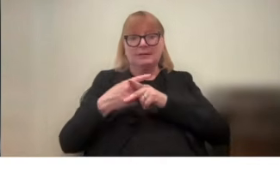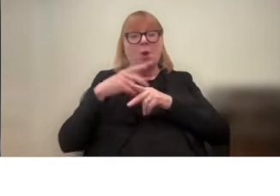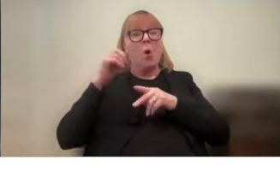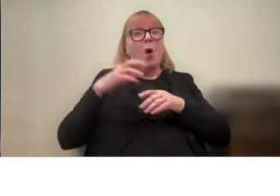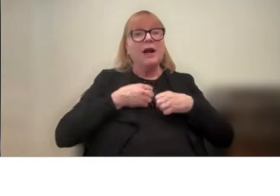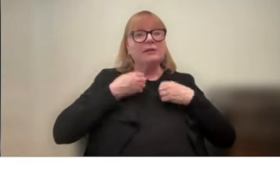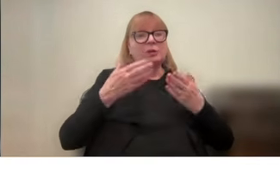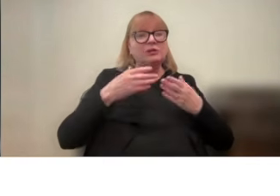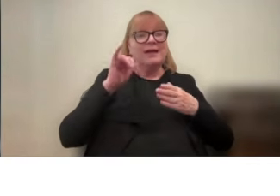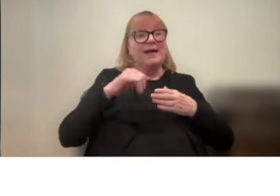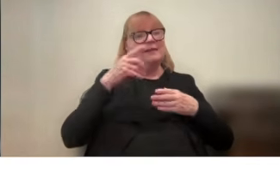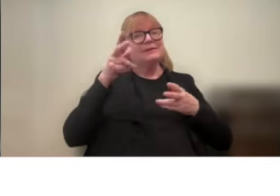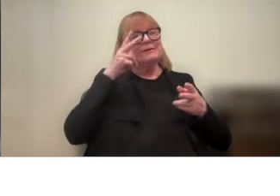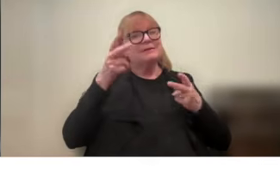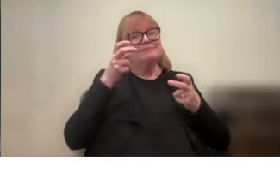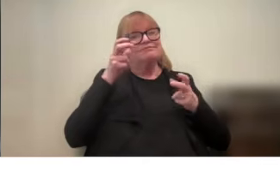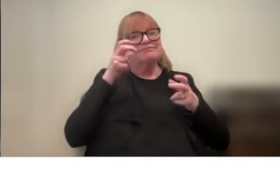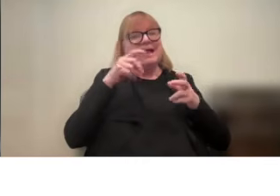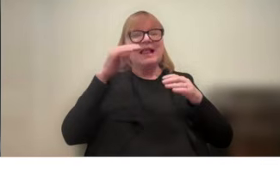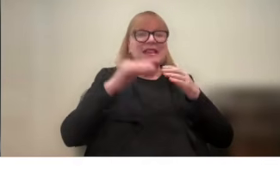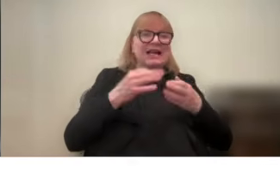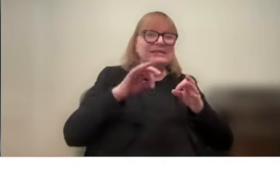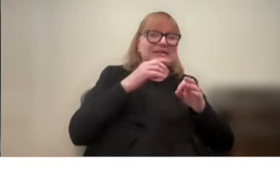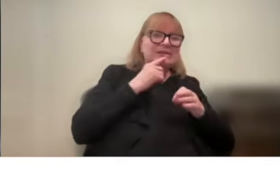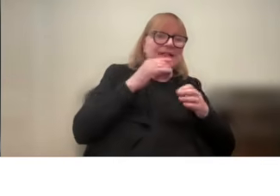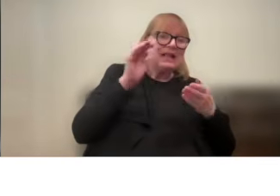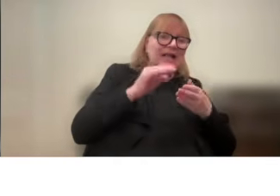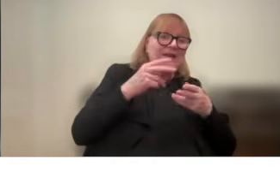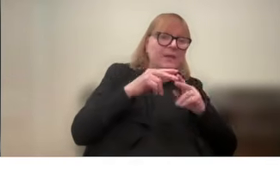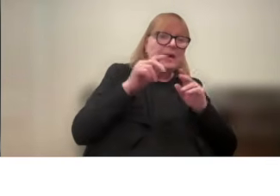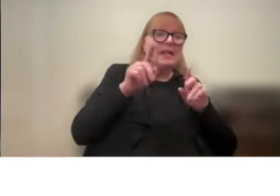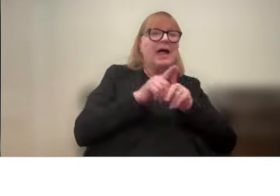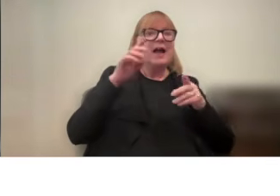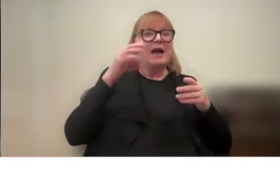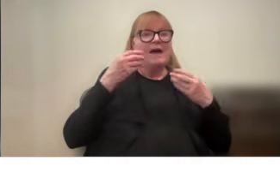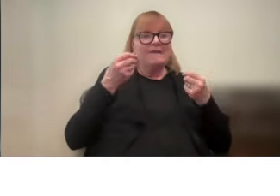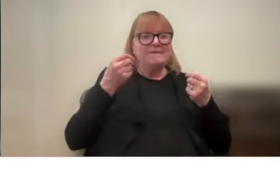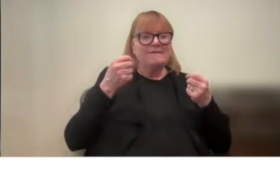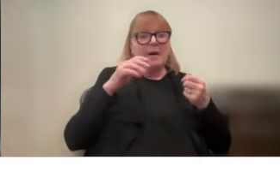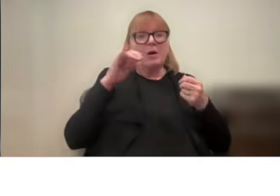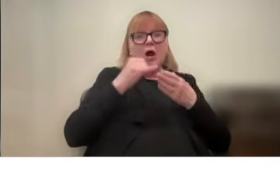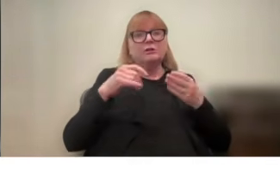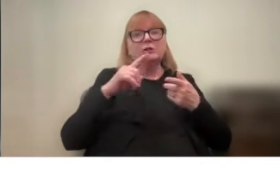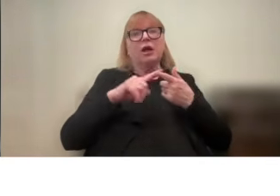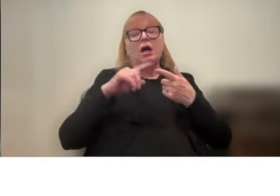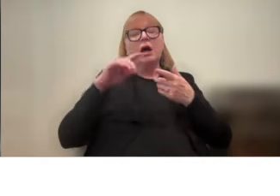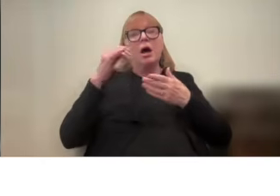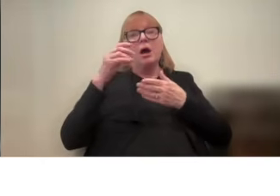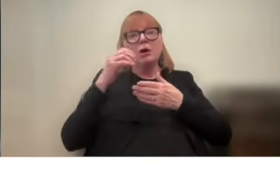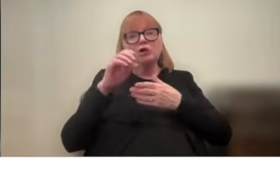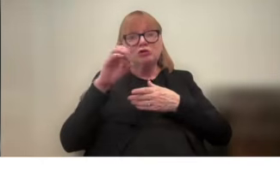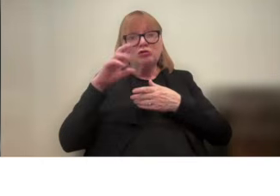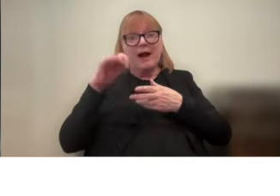or expression that are deemed like less serious or valuable, such as fiber arts, crafts, community-based